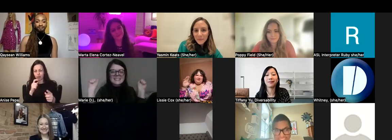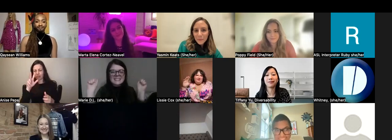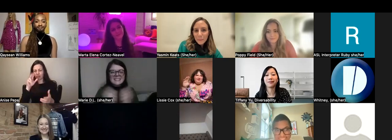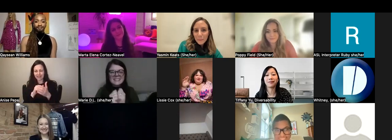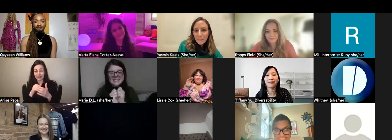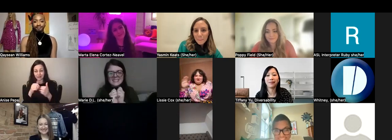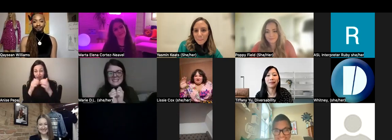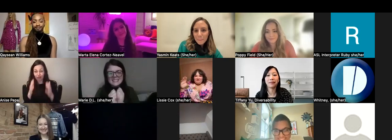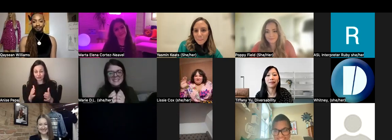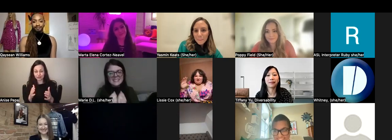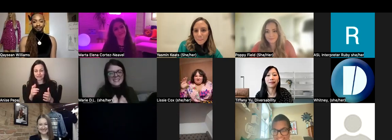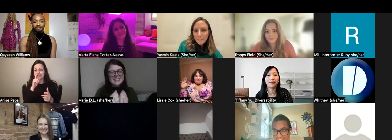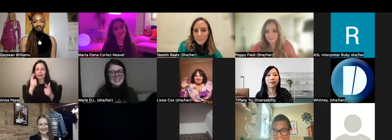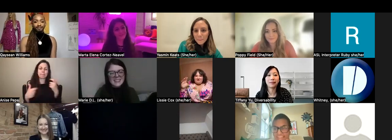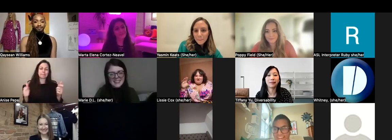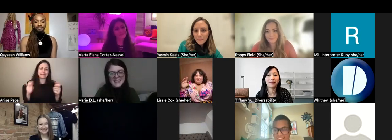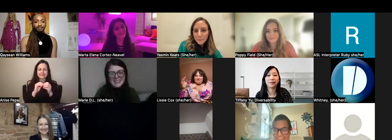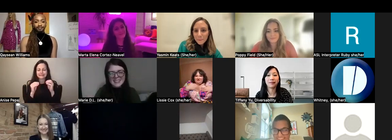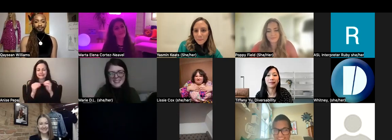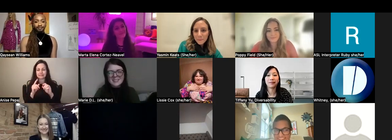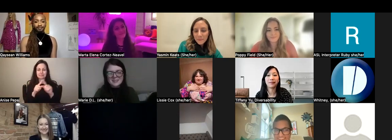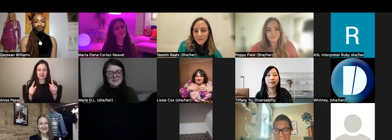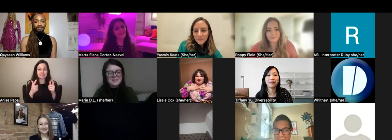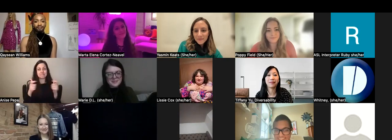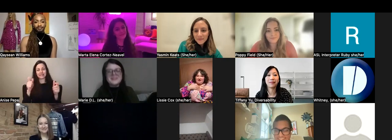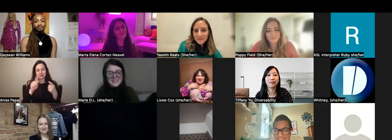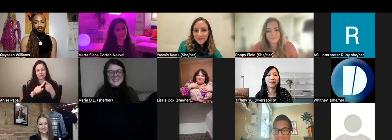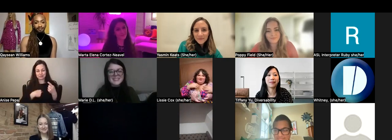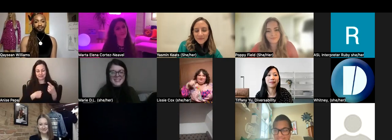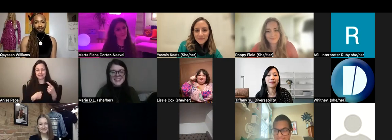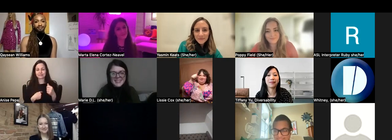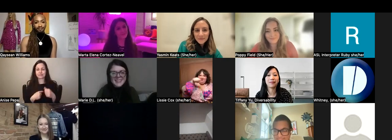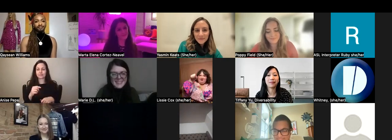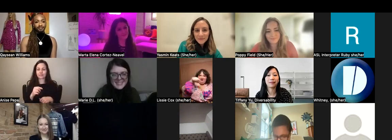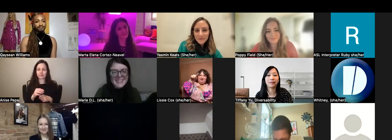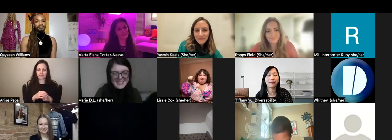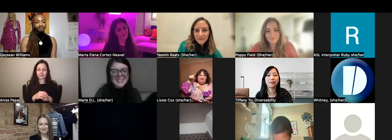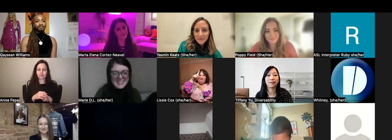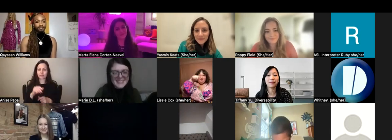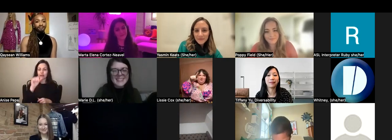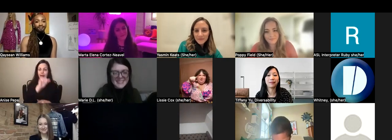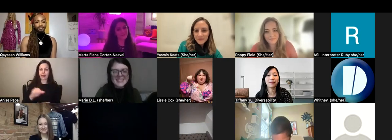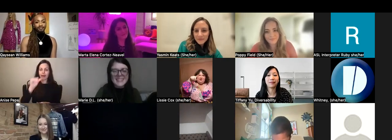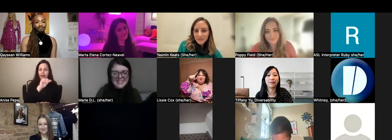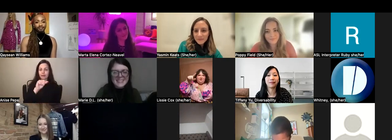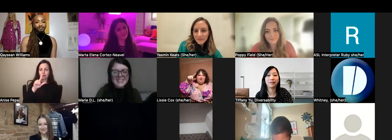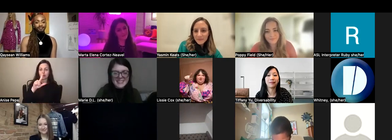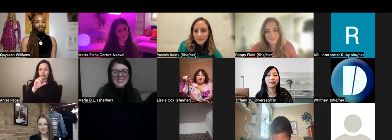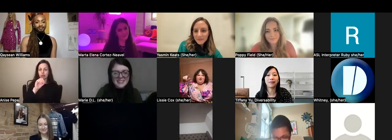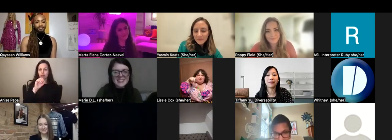not a big number, but it's big to me. It's at Looks,